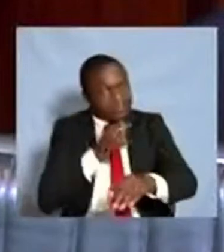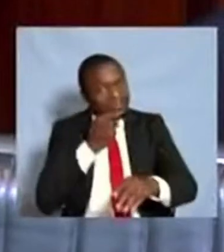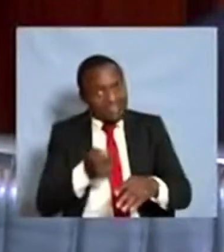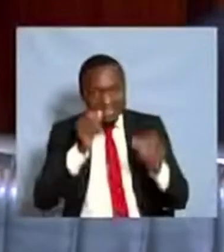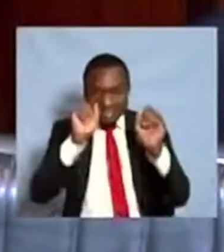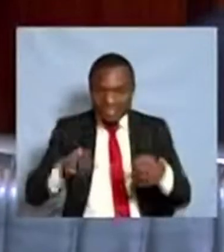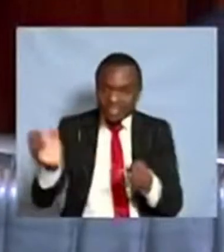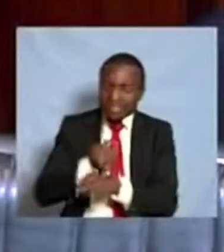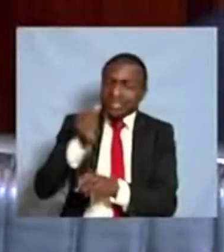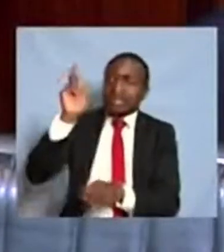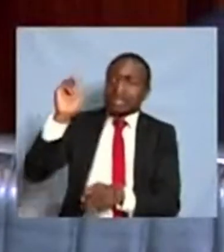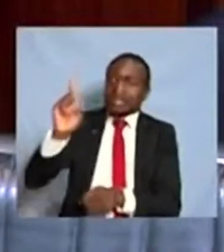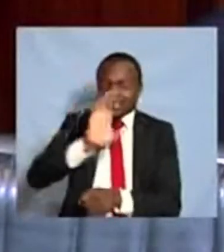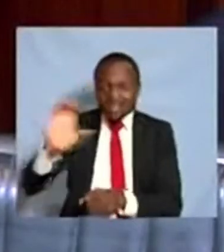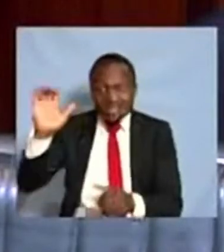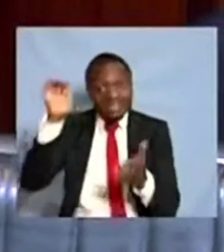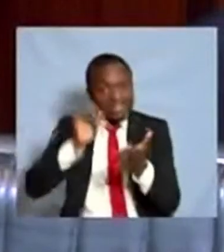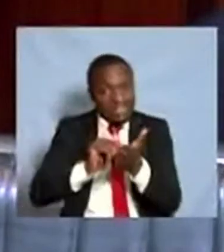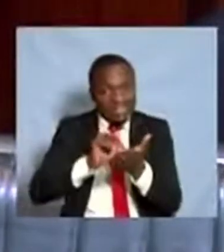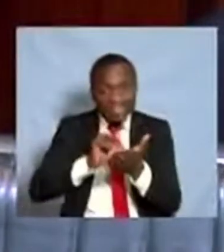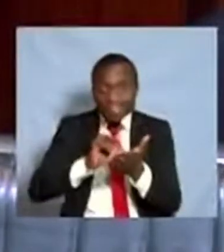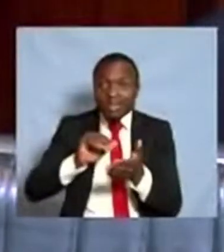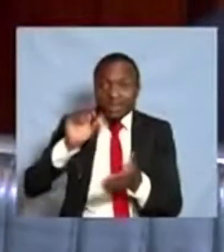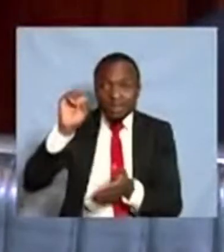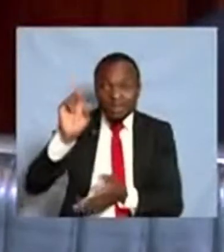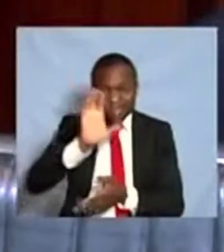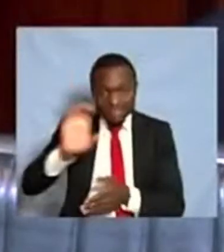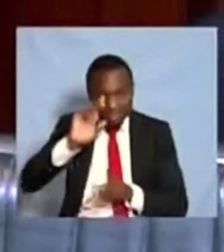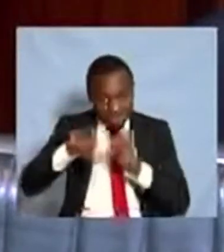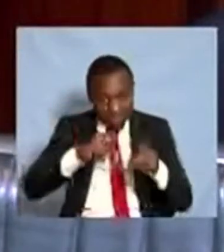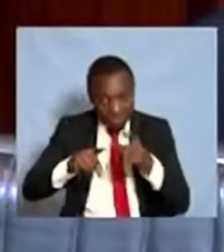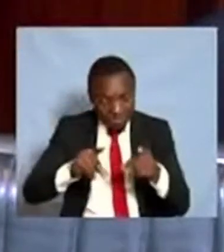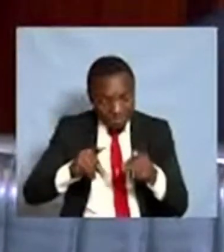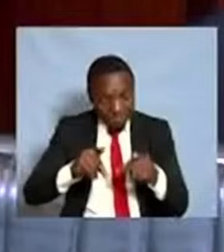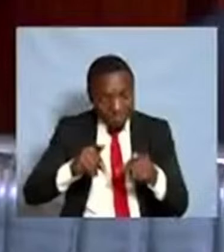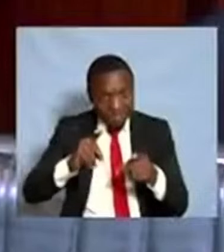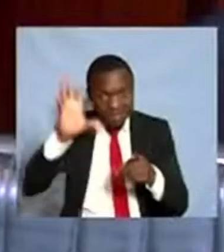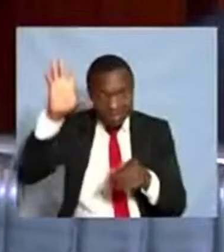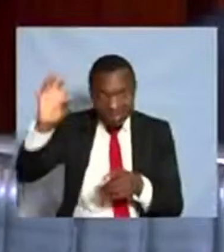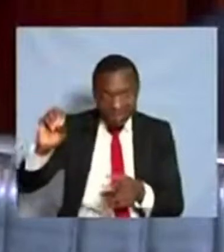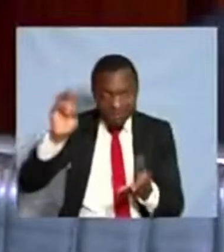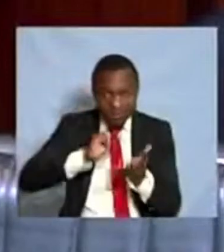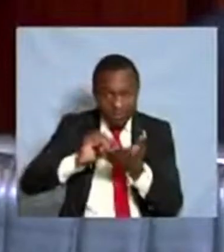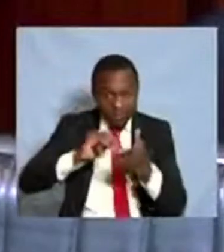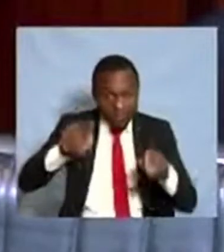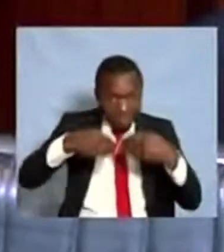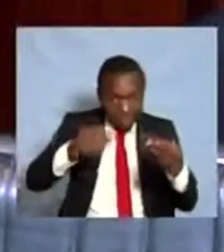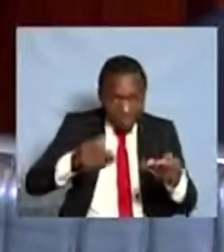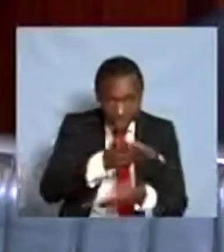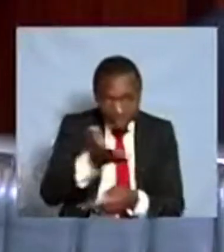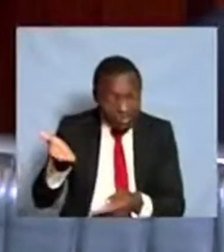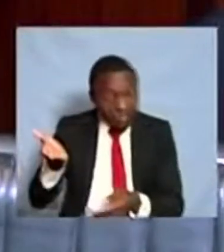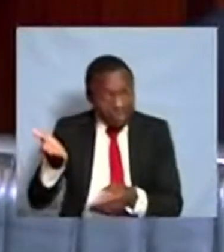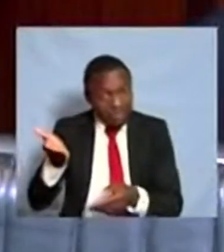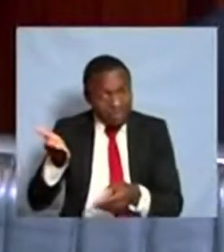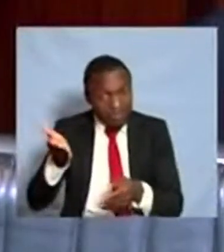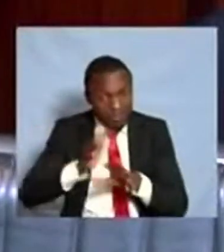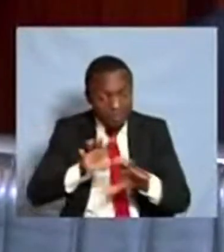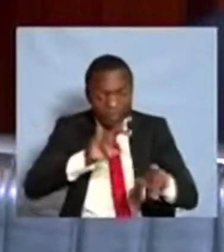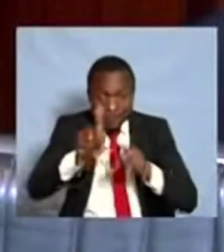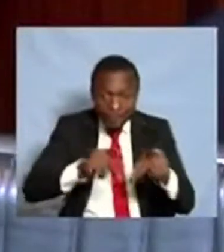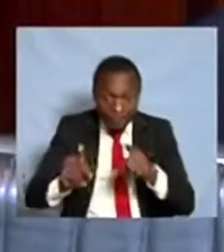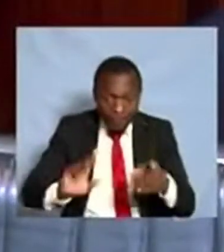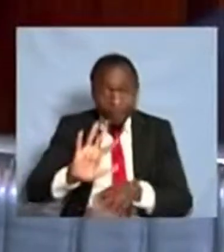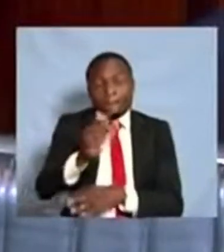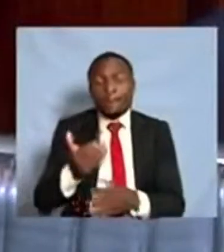let's get 100,000 people and move this 300 million or even 50 million and give it to living wages and we spread the people back into the